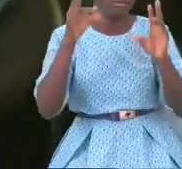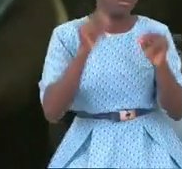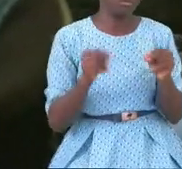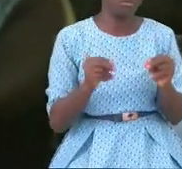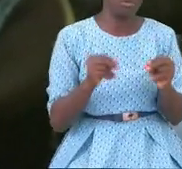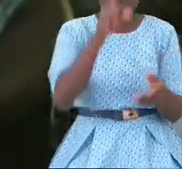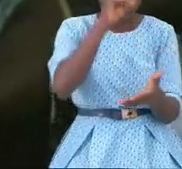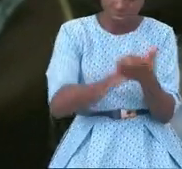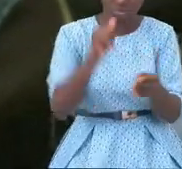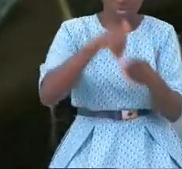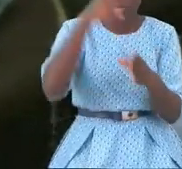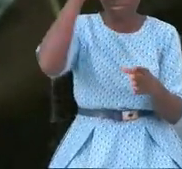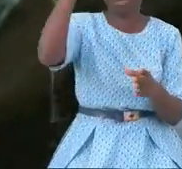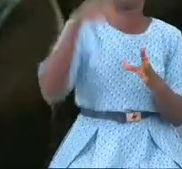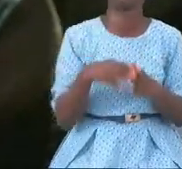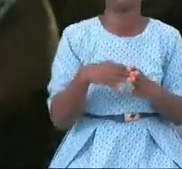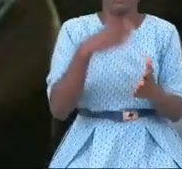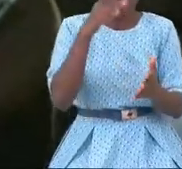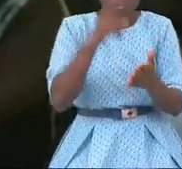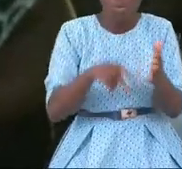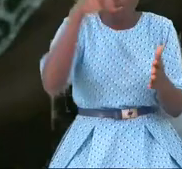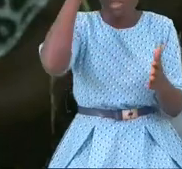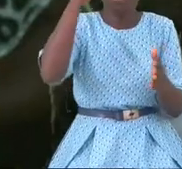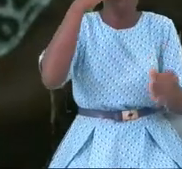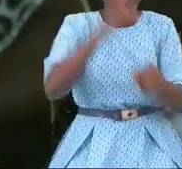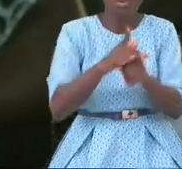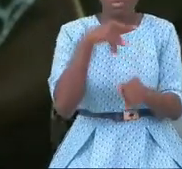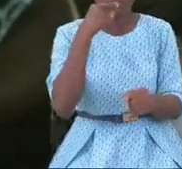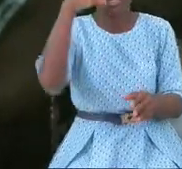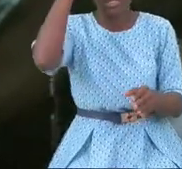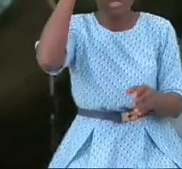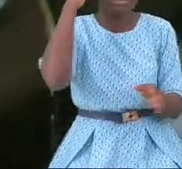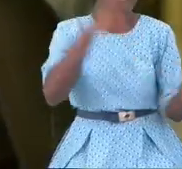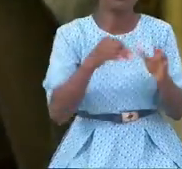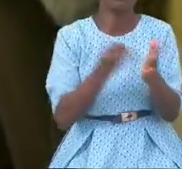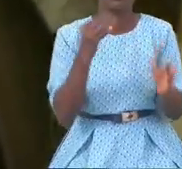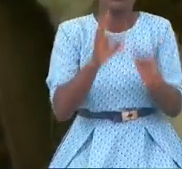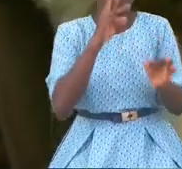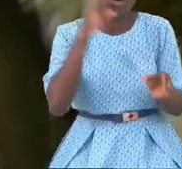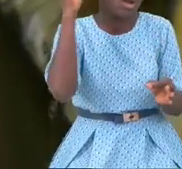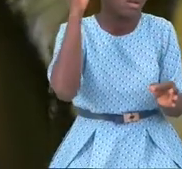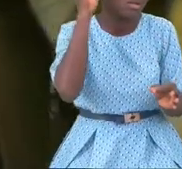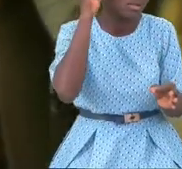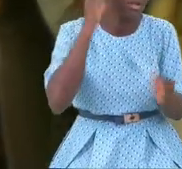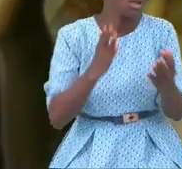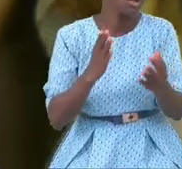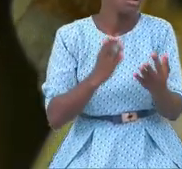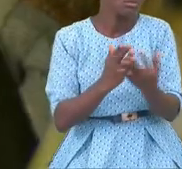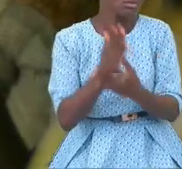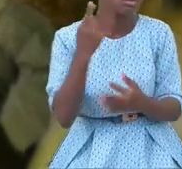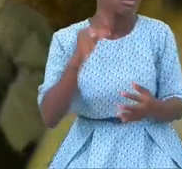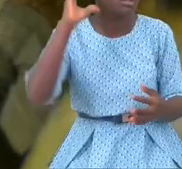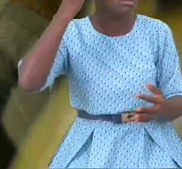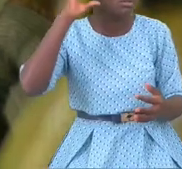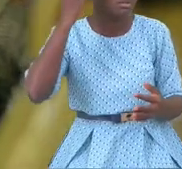stand up. If you are watching over the television, you can raise up your hand and stand up. If you are watching on your